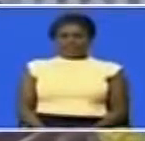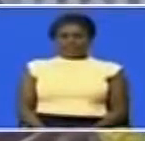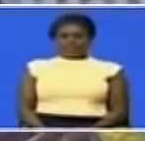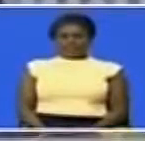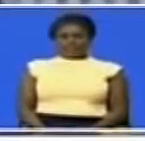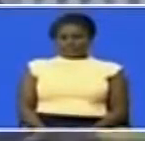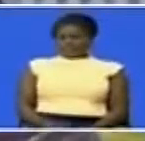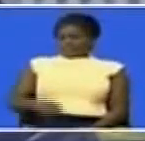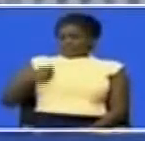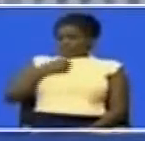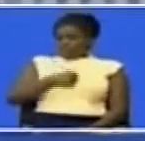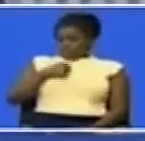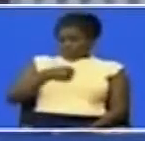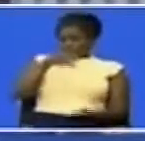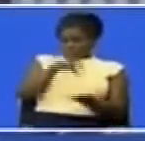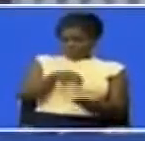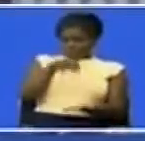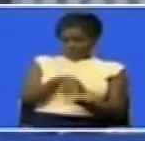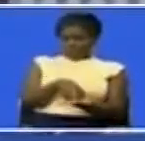And it's very unfortunate that you ranked us